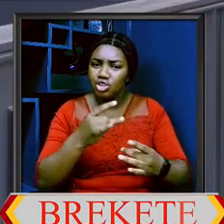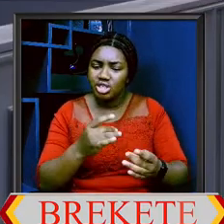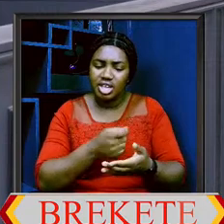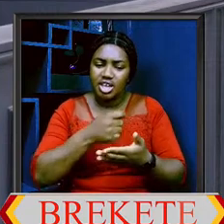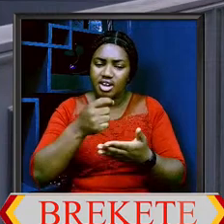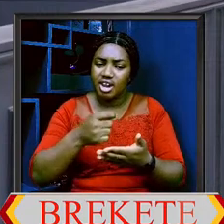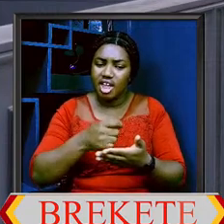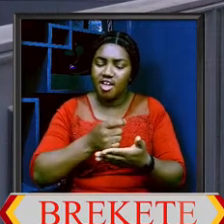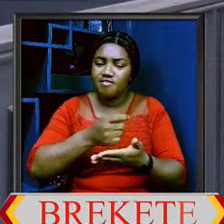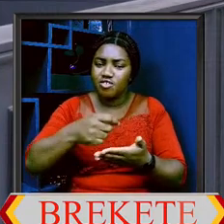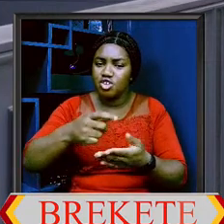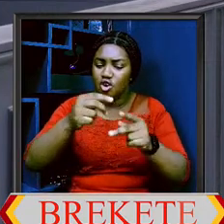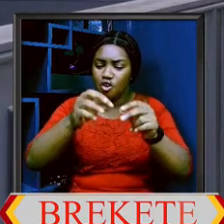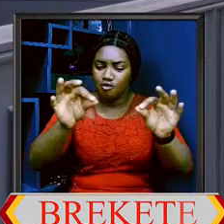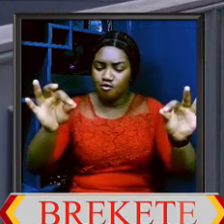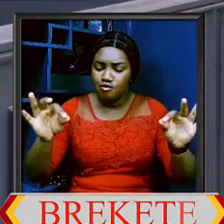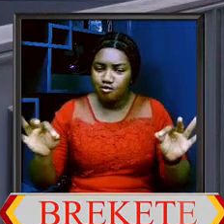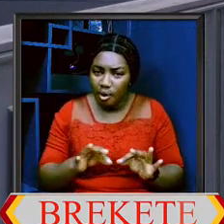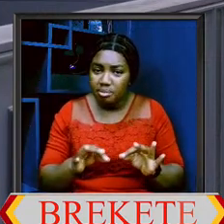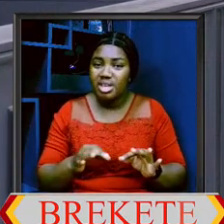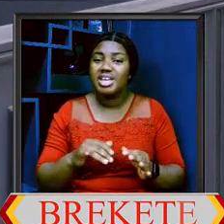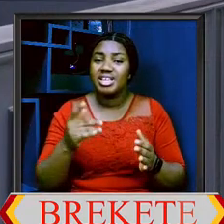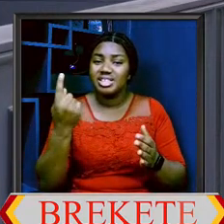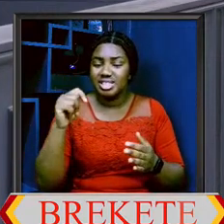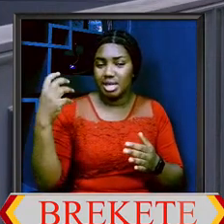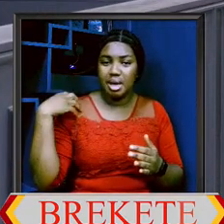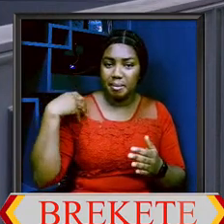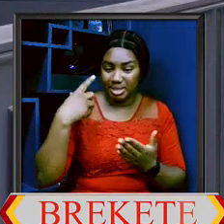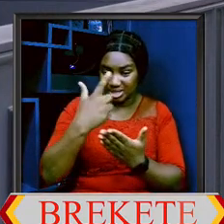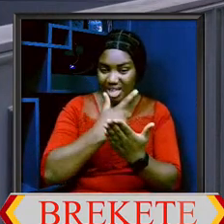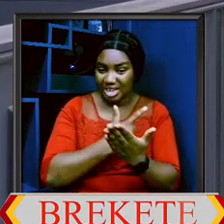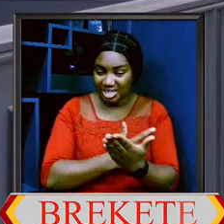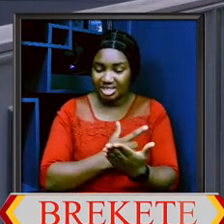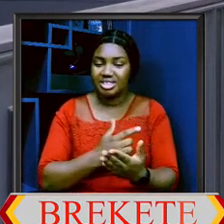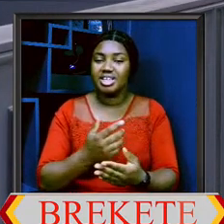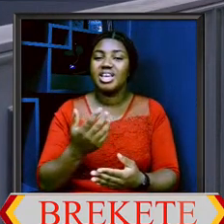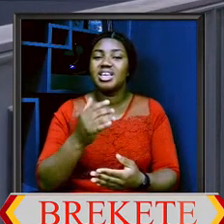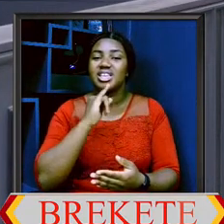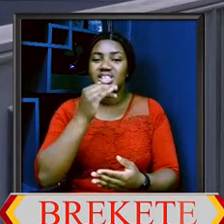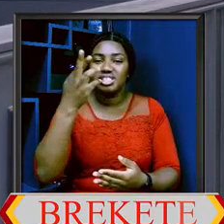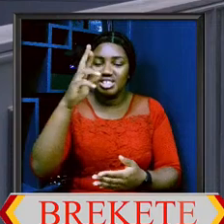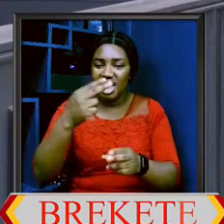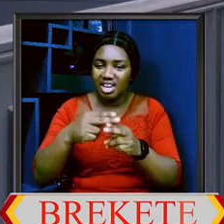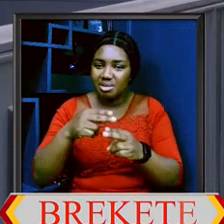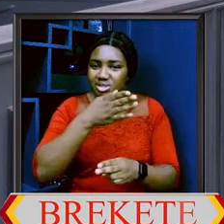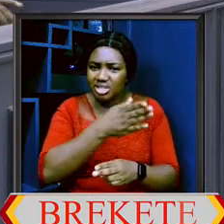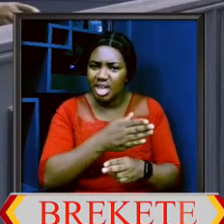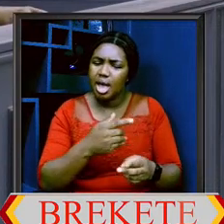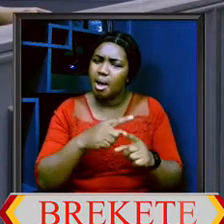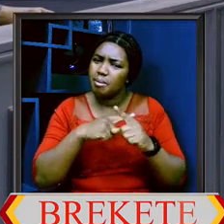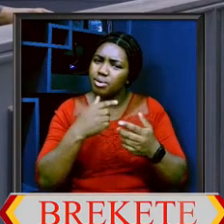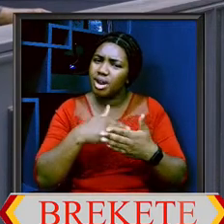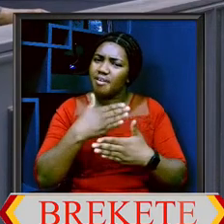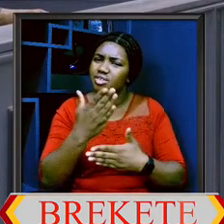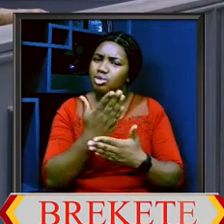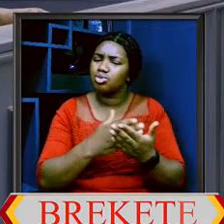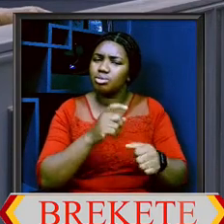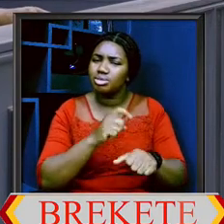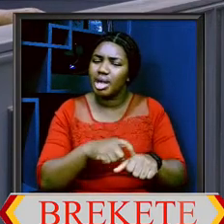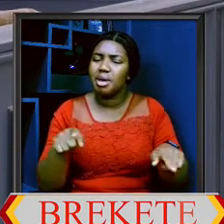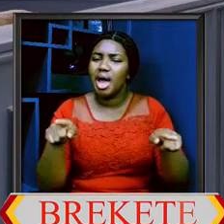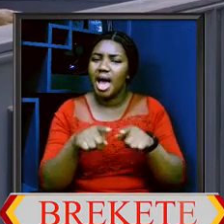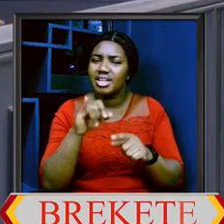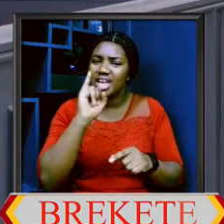submit in fact the master list for office now their names they inside but after a while as